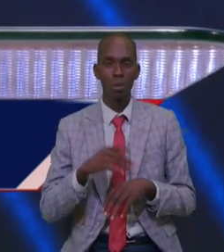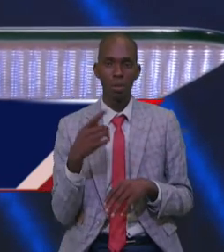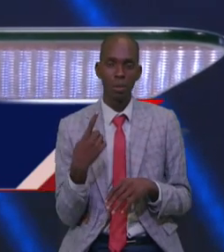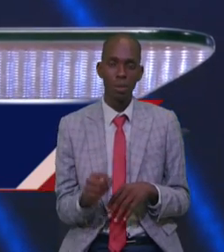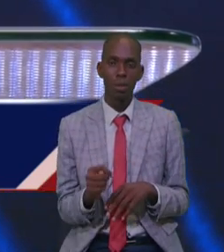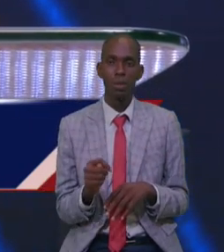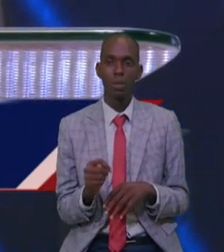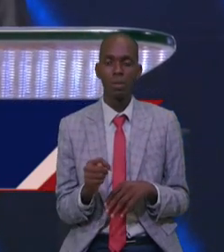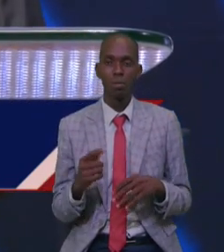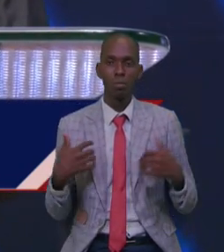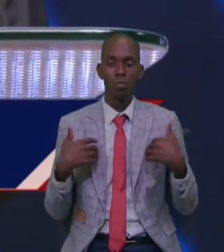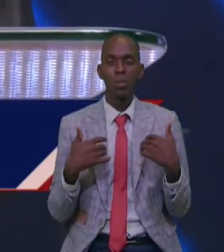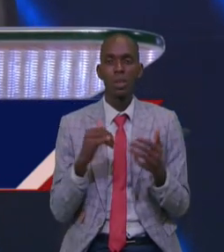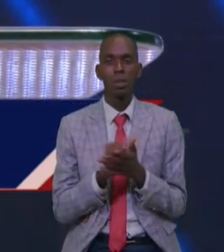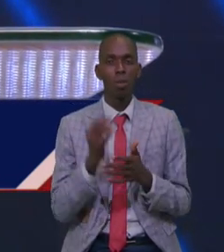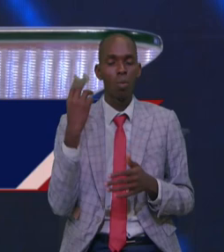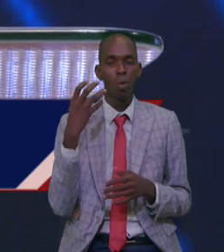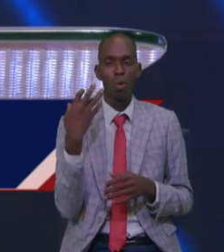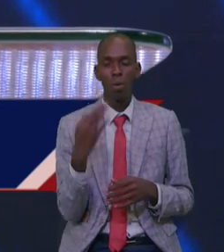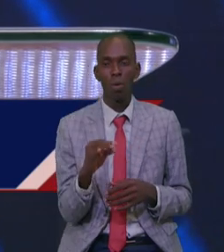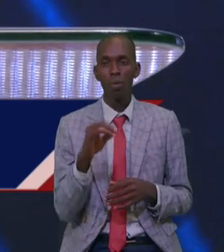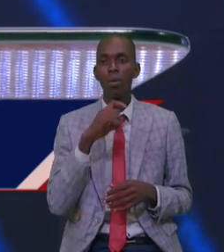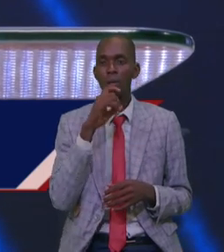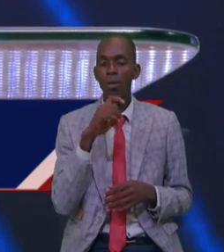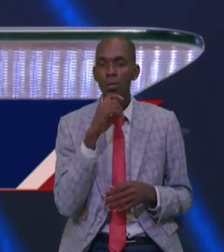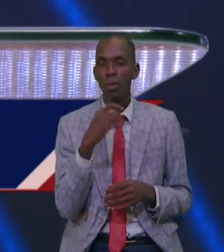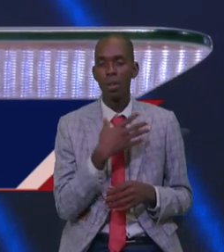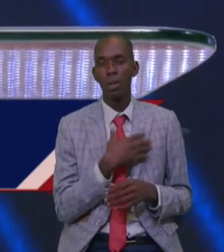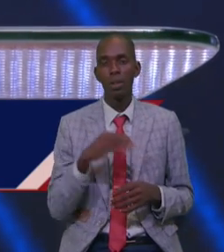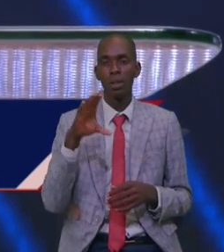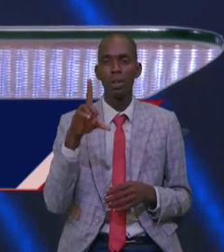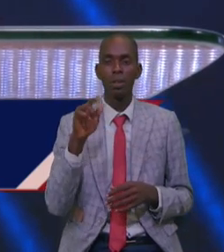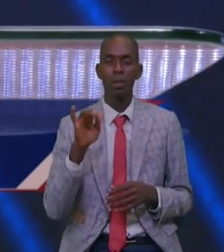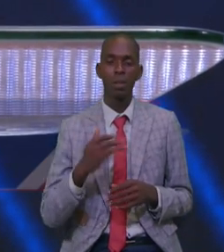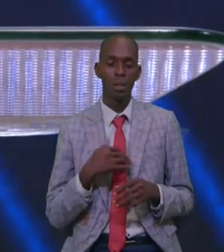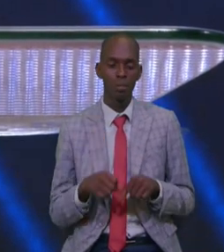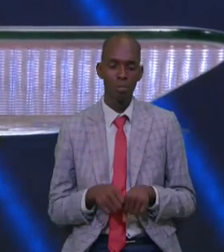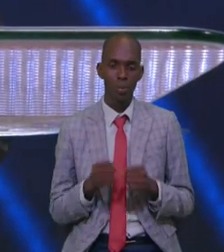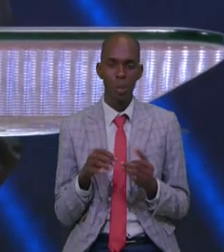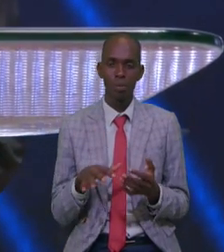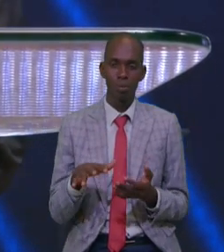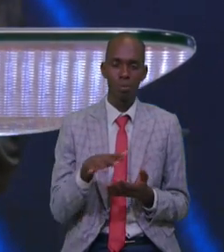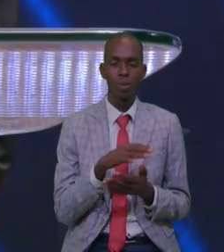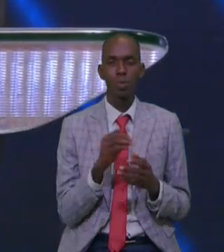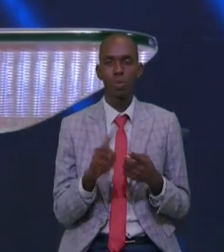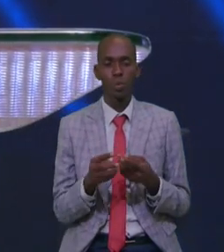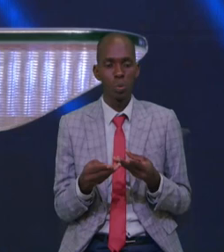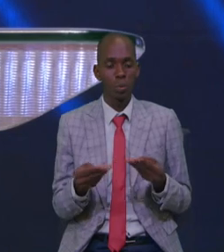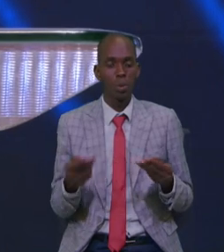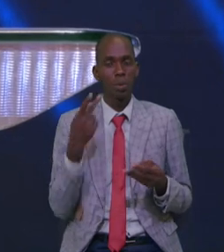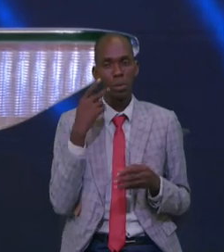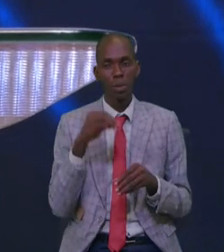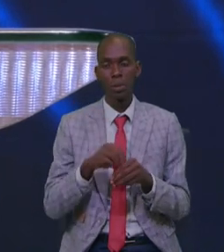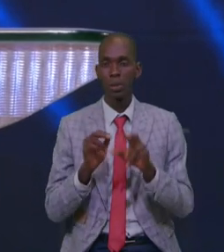that were of iron and clay, and break them to pieces. Look at verse